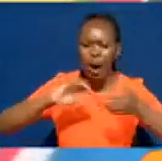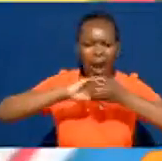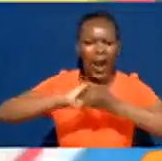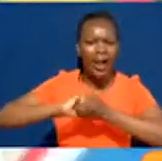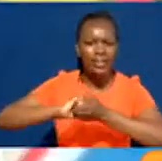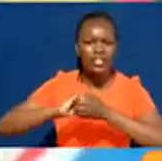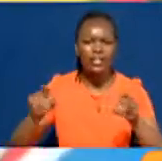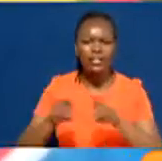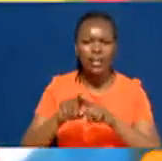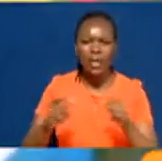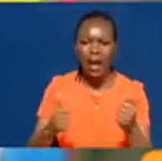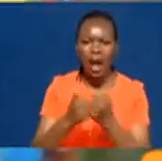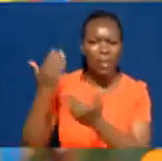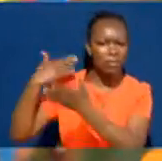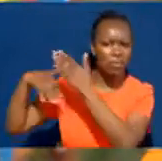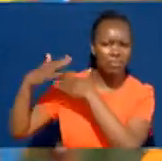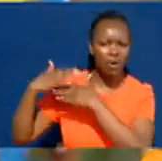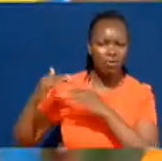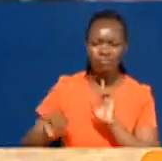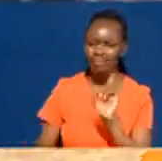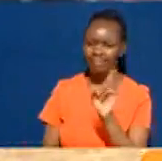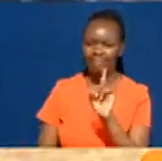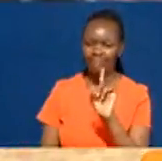we witnessed before